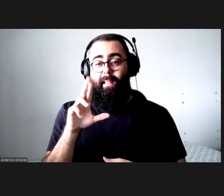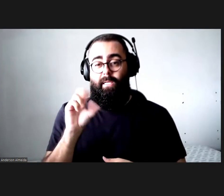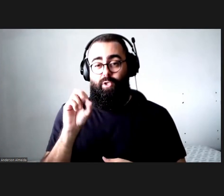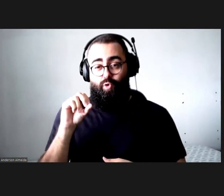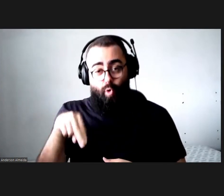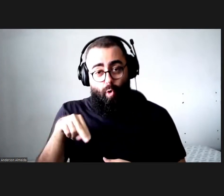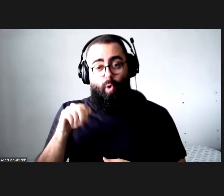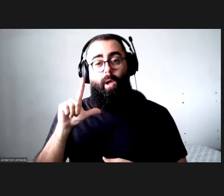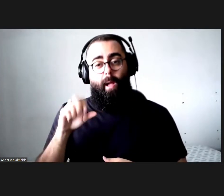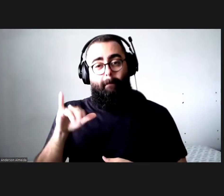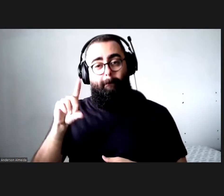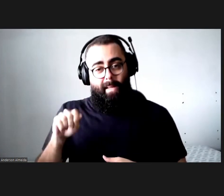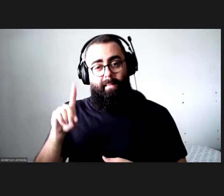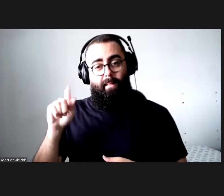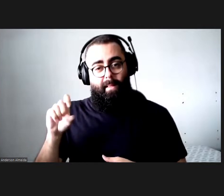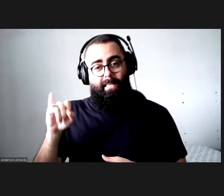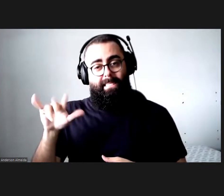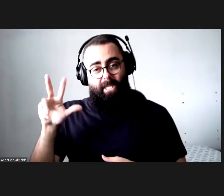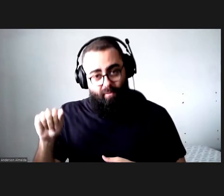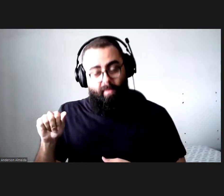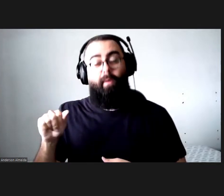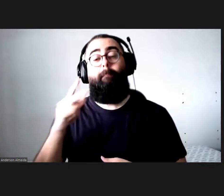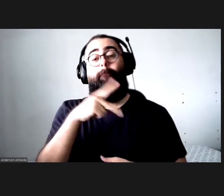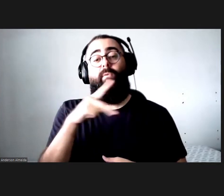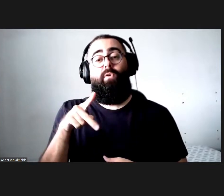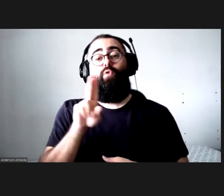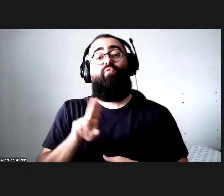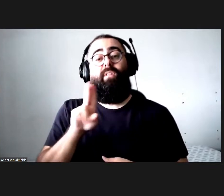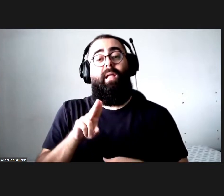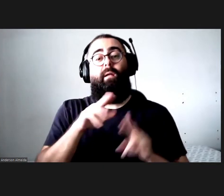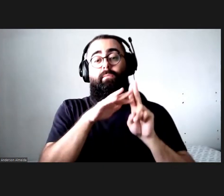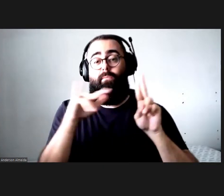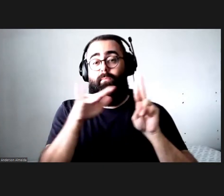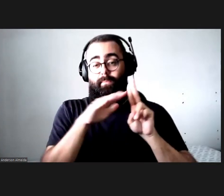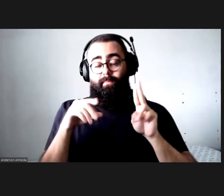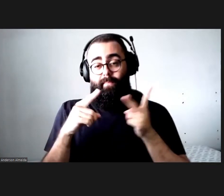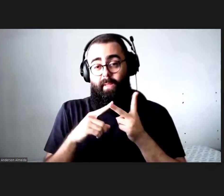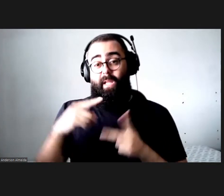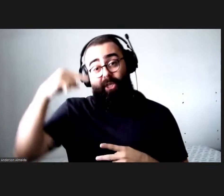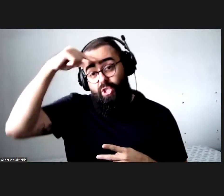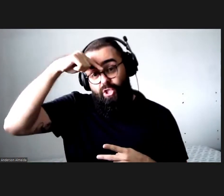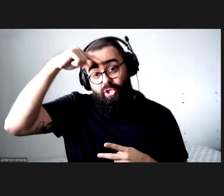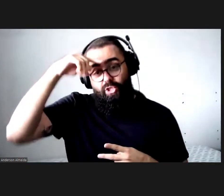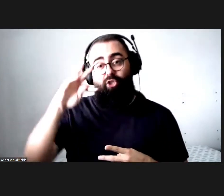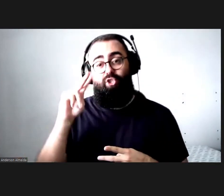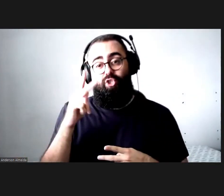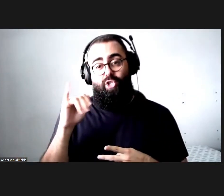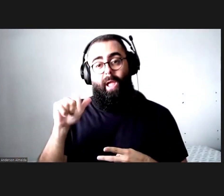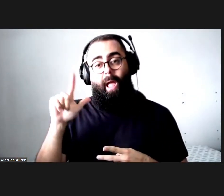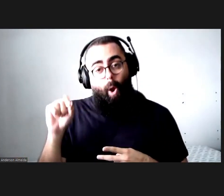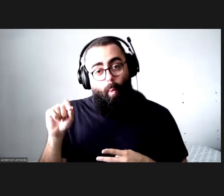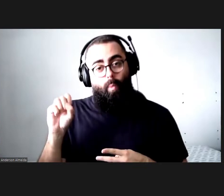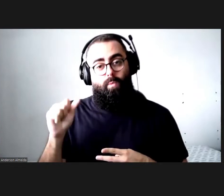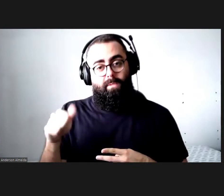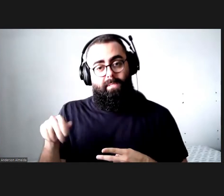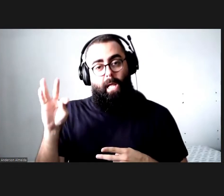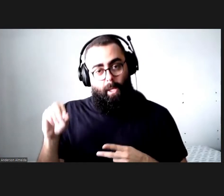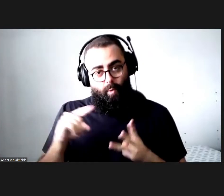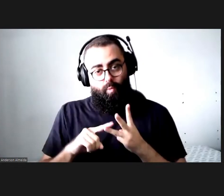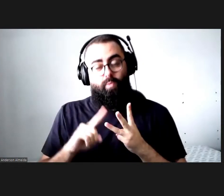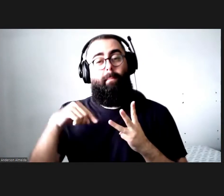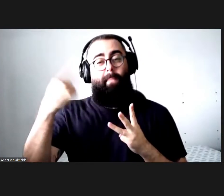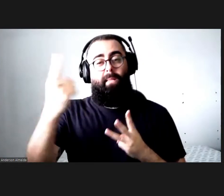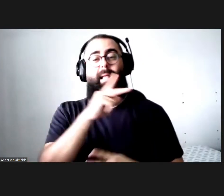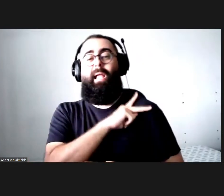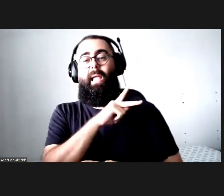the Federal University of Delta do Parnaíba, Tiago Santos and Katie Abiakel, to whom we want to express